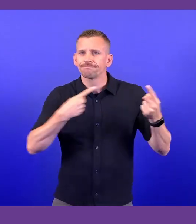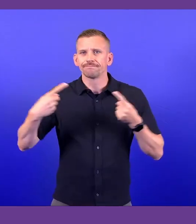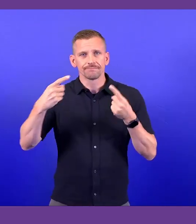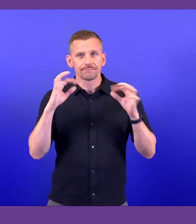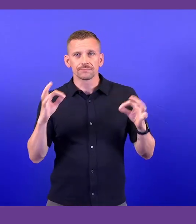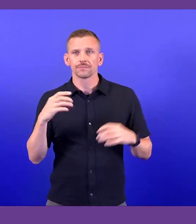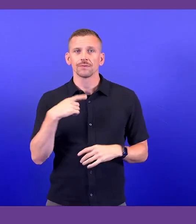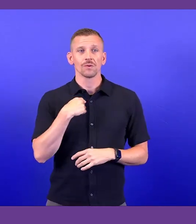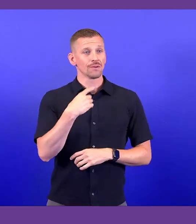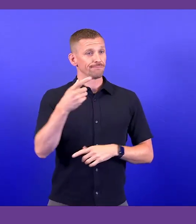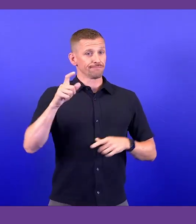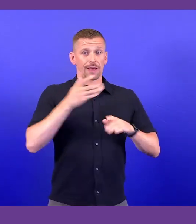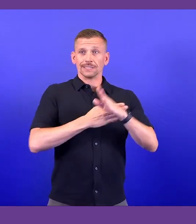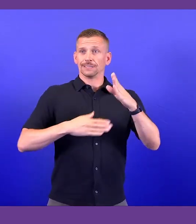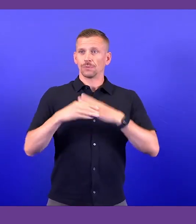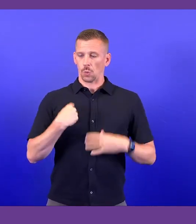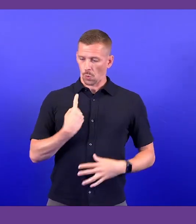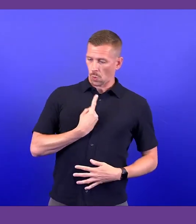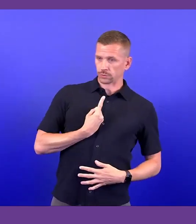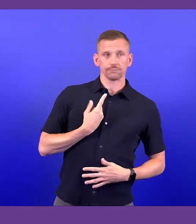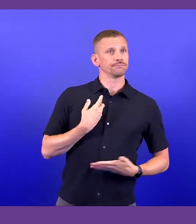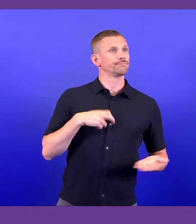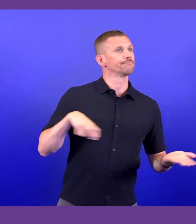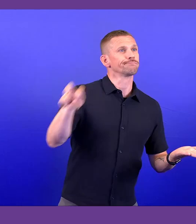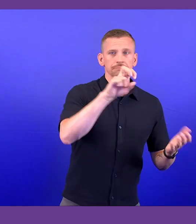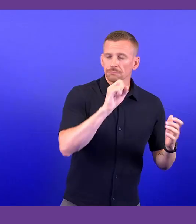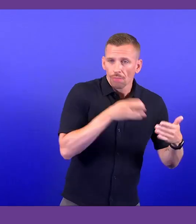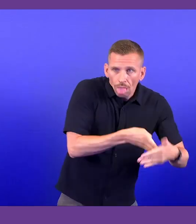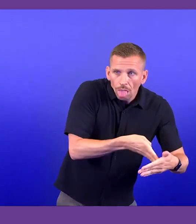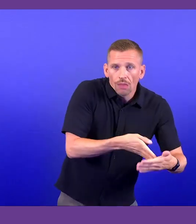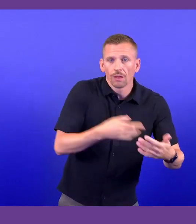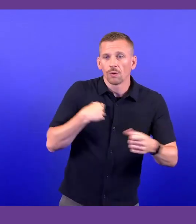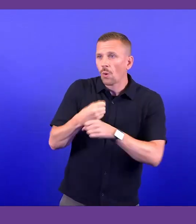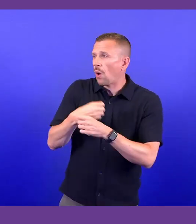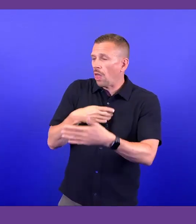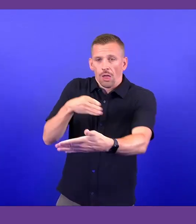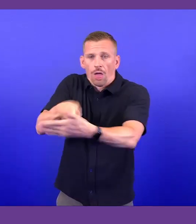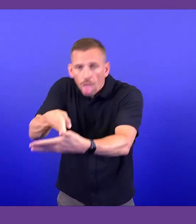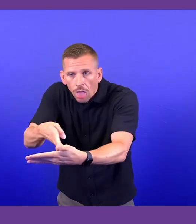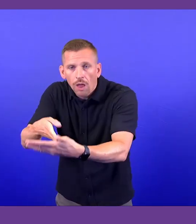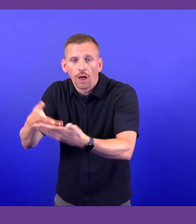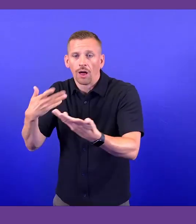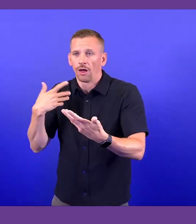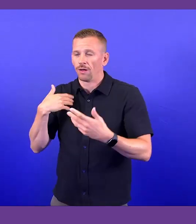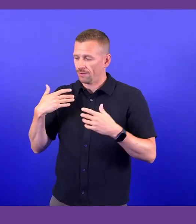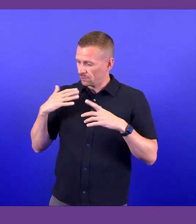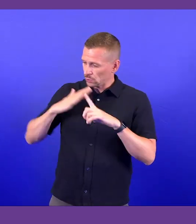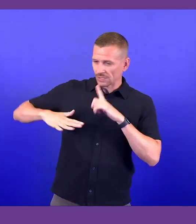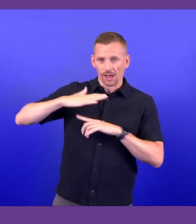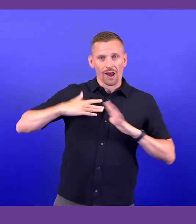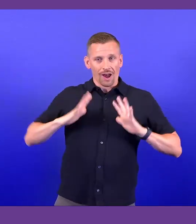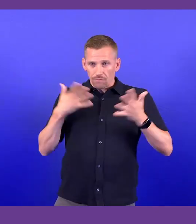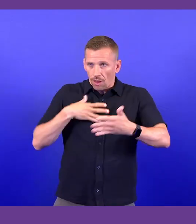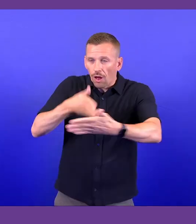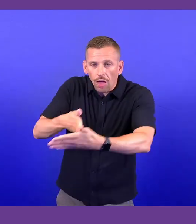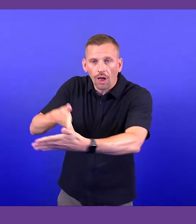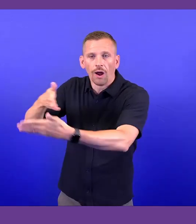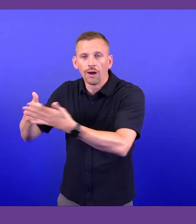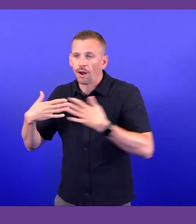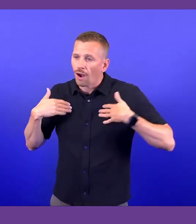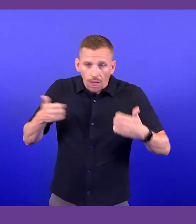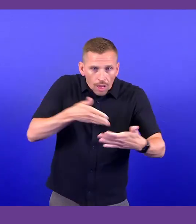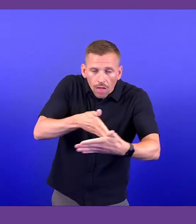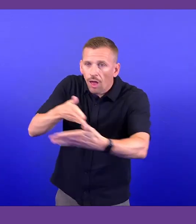get to work, you can't have a social life, you can't get to healthcare or education. So all of us are totally dependent on the ability to